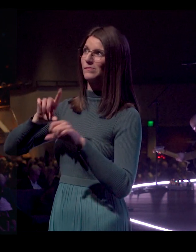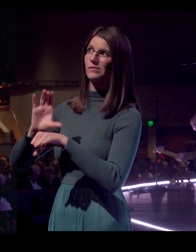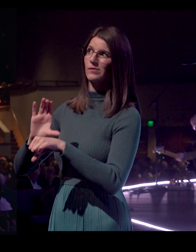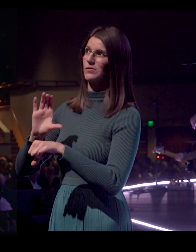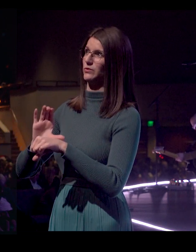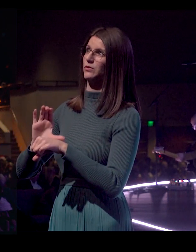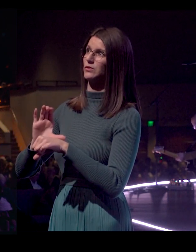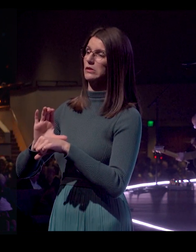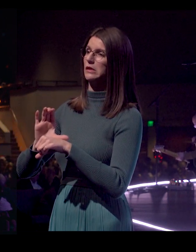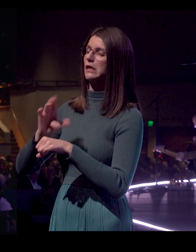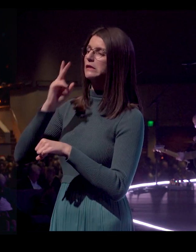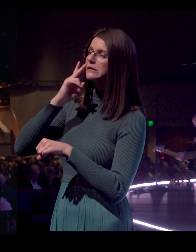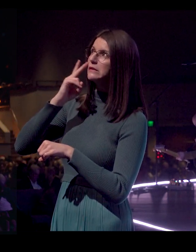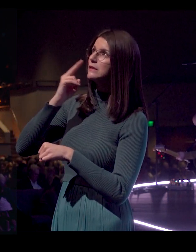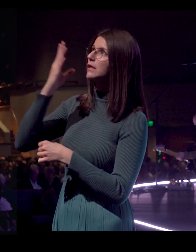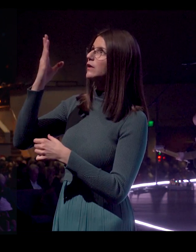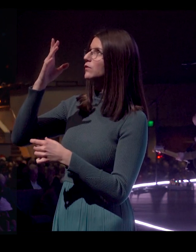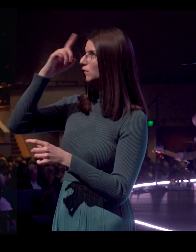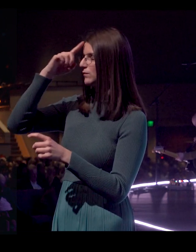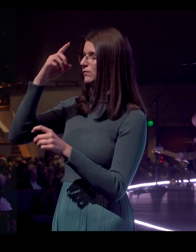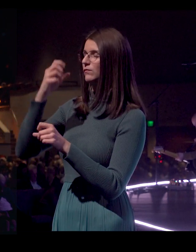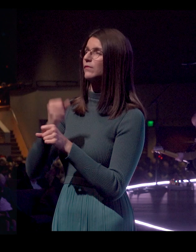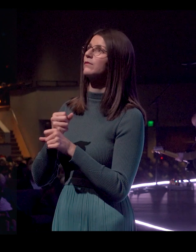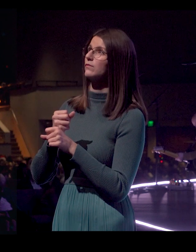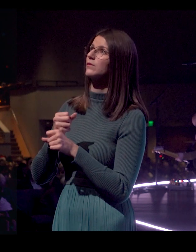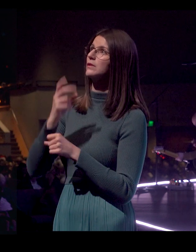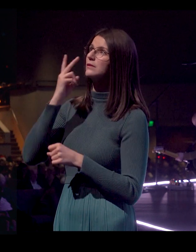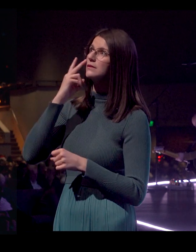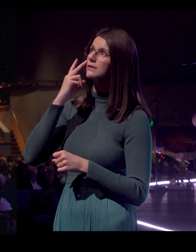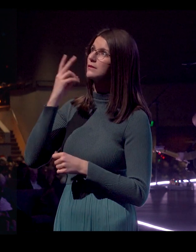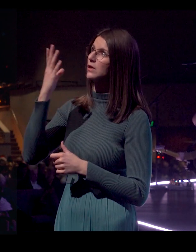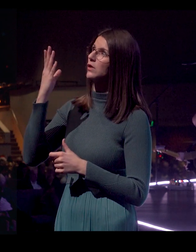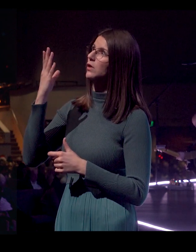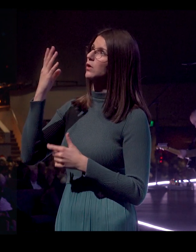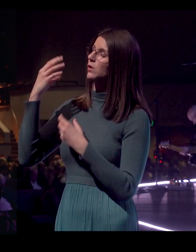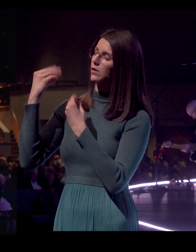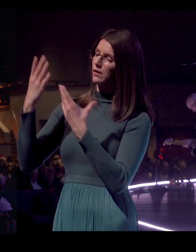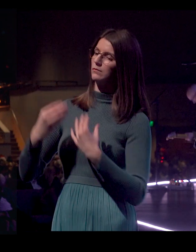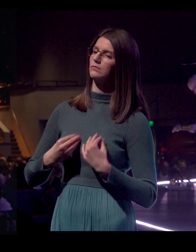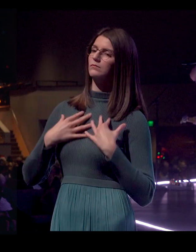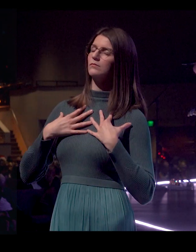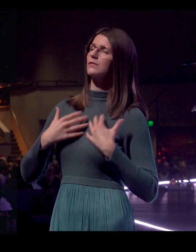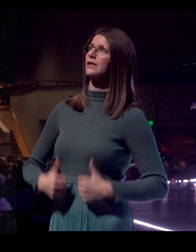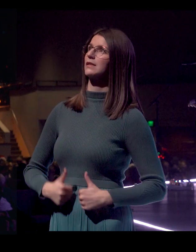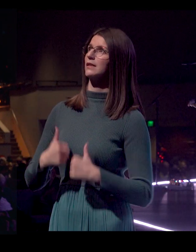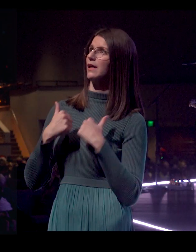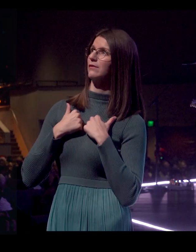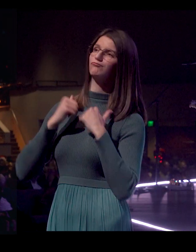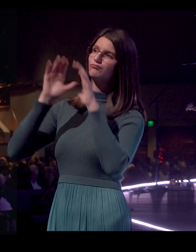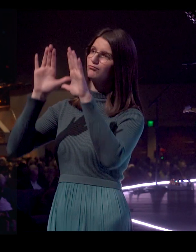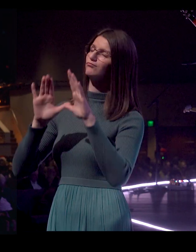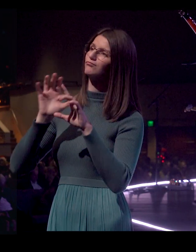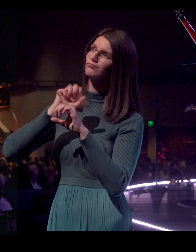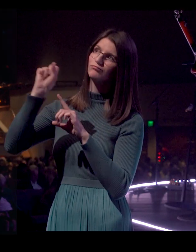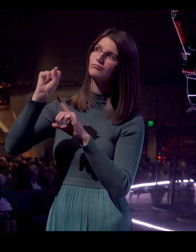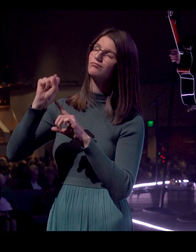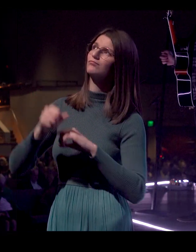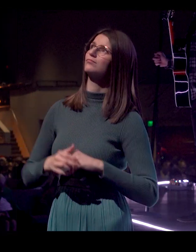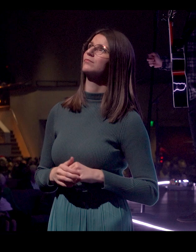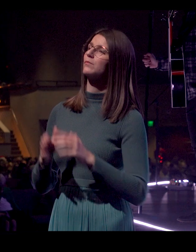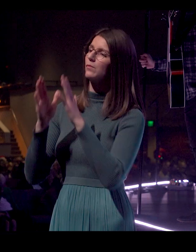that you won't give them life and life to the full. We pray all this in Jesus' name. Amen.